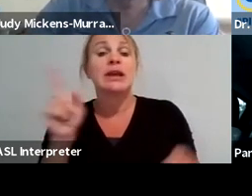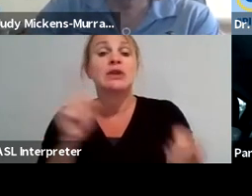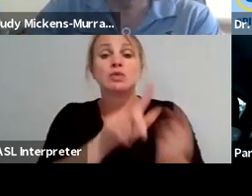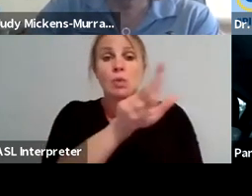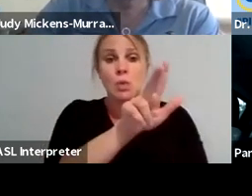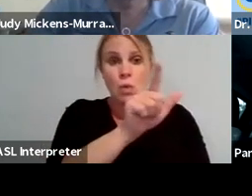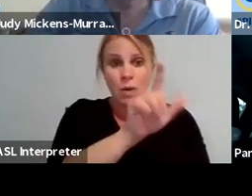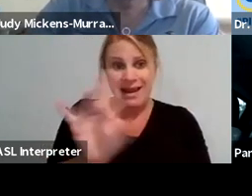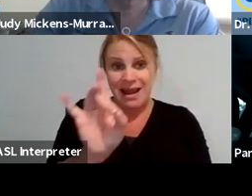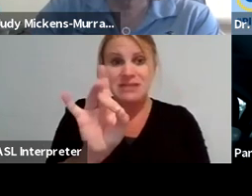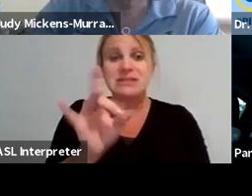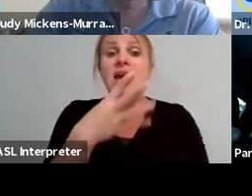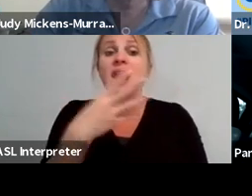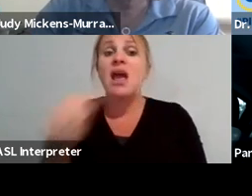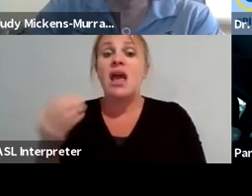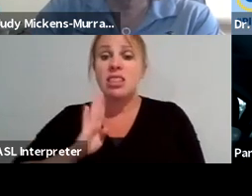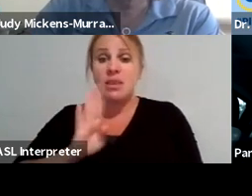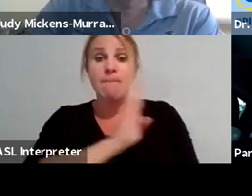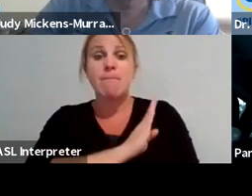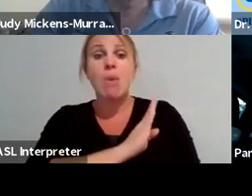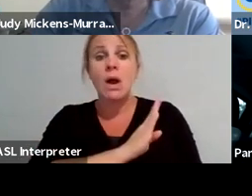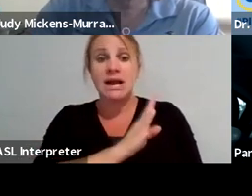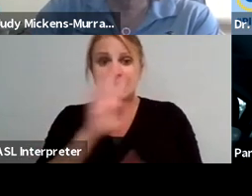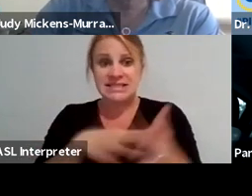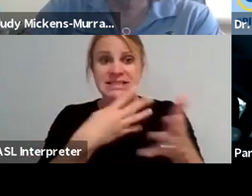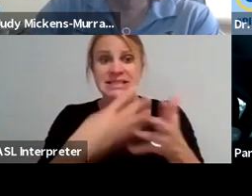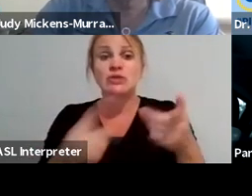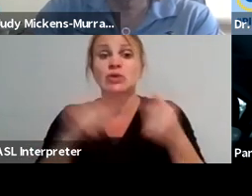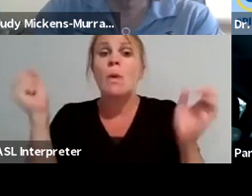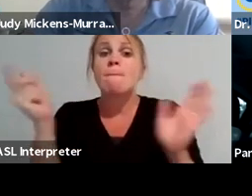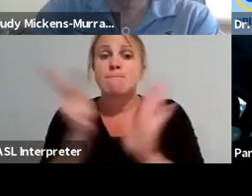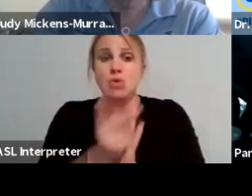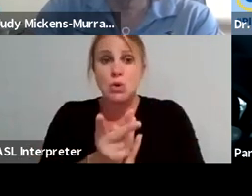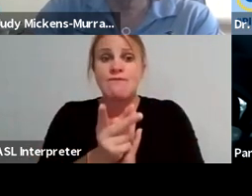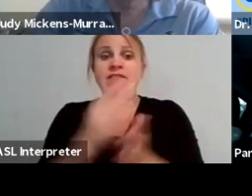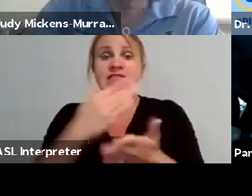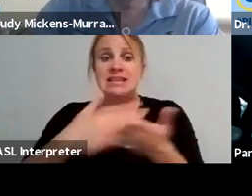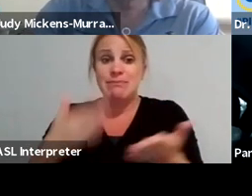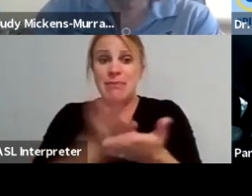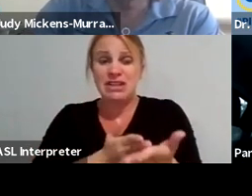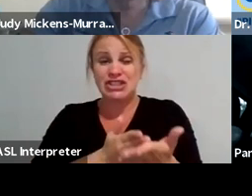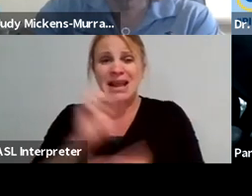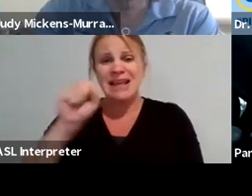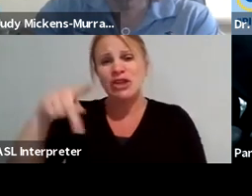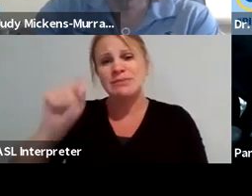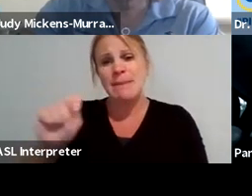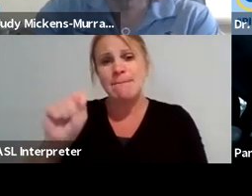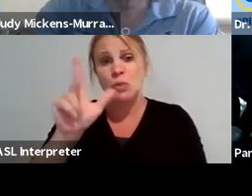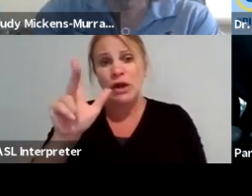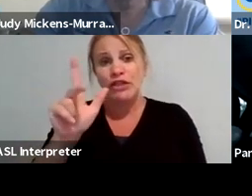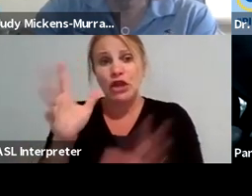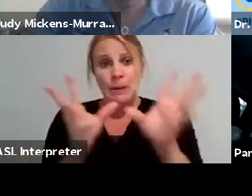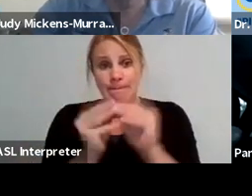2023-2028. And the board is scheduled to approve this budget at our September 23rd